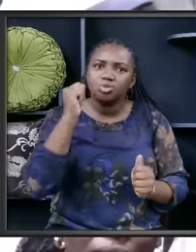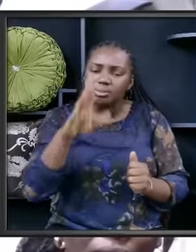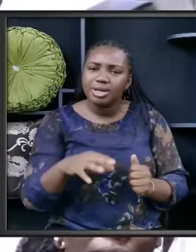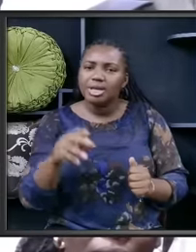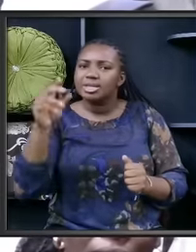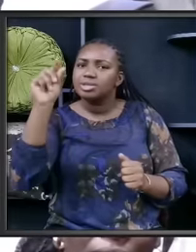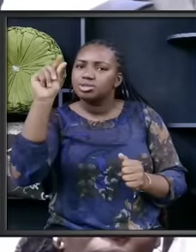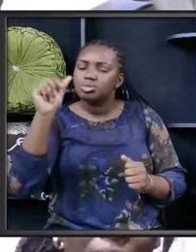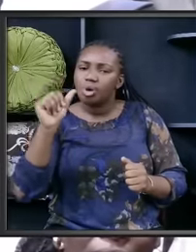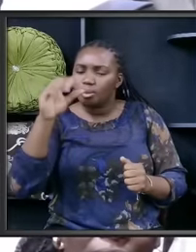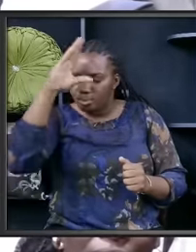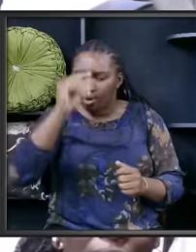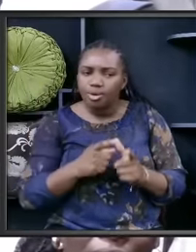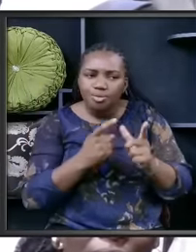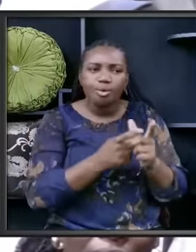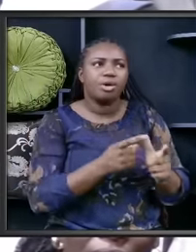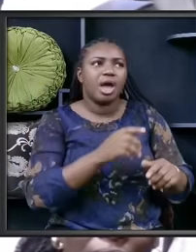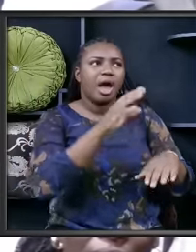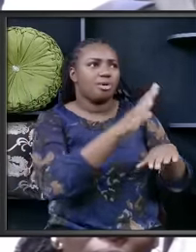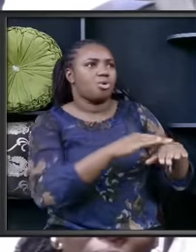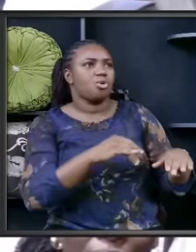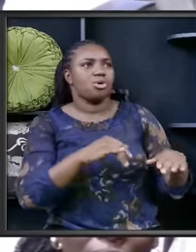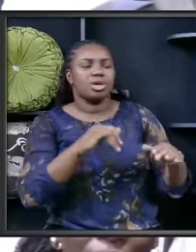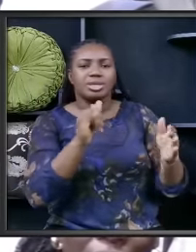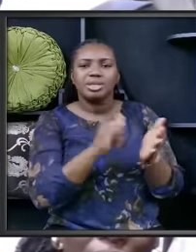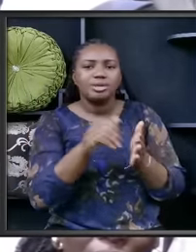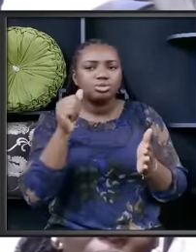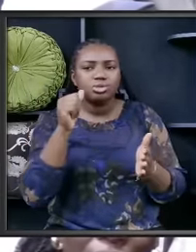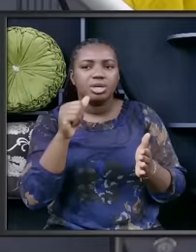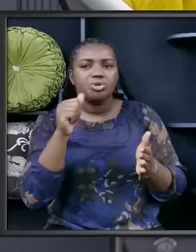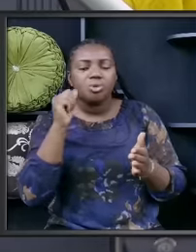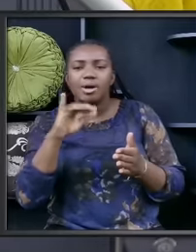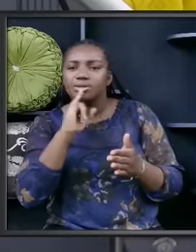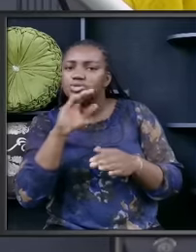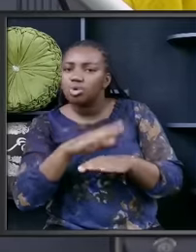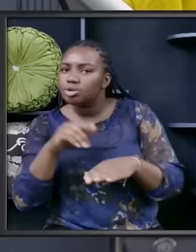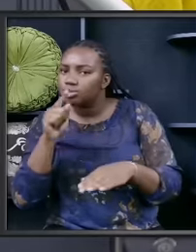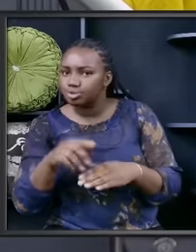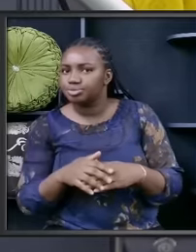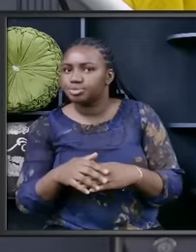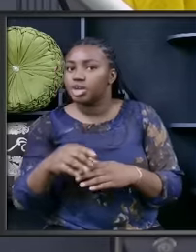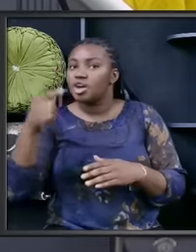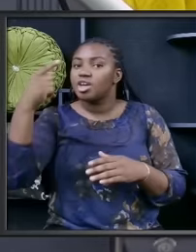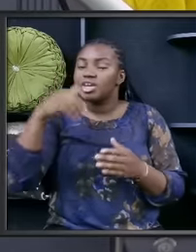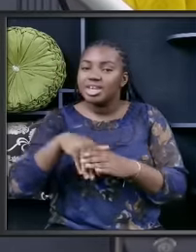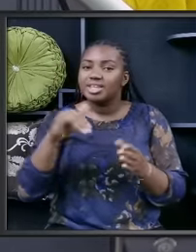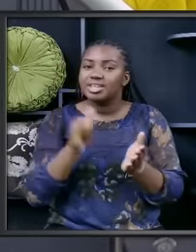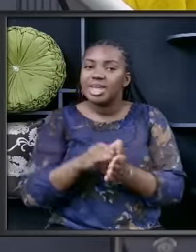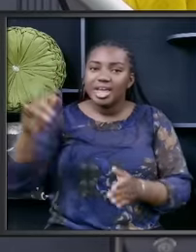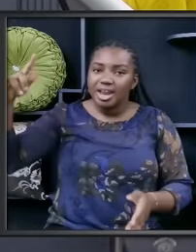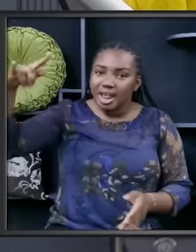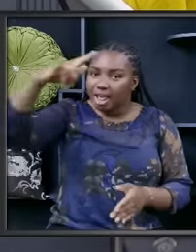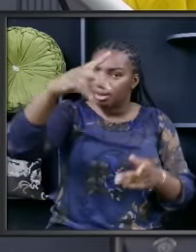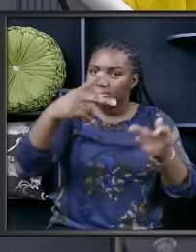little boy run, call and say, that woman, they call you for Iraq airport.